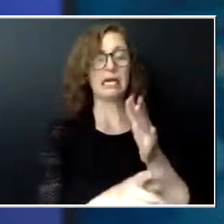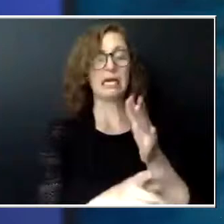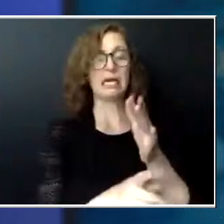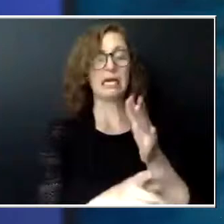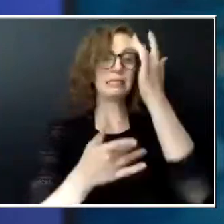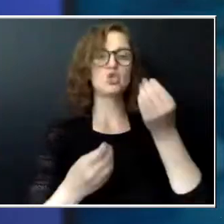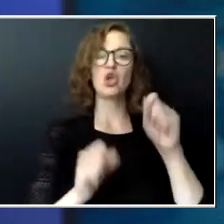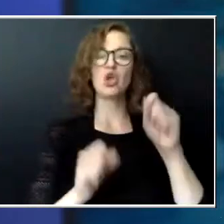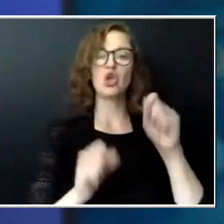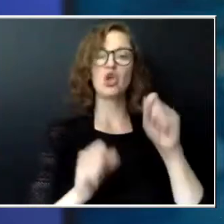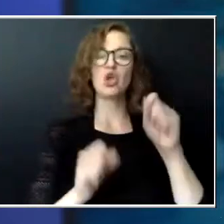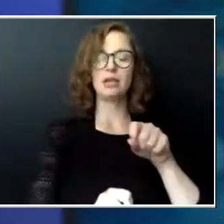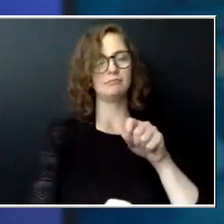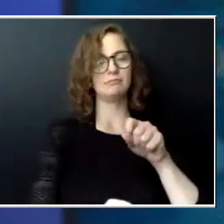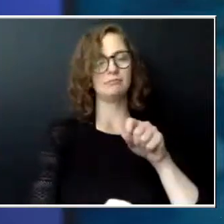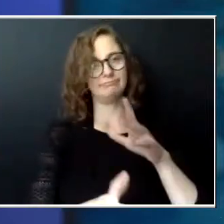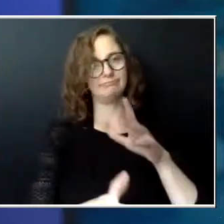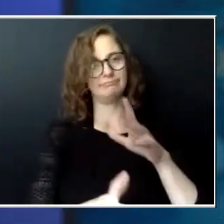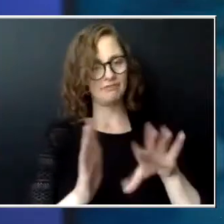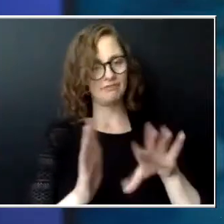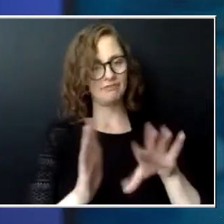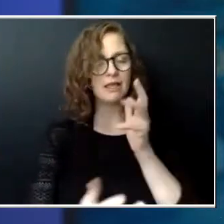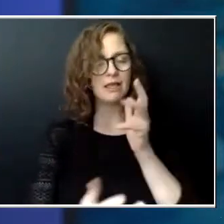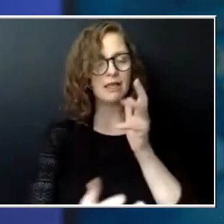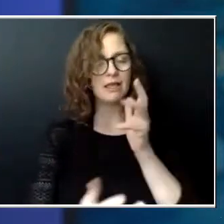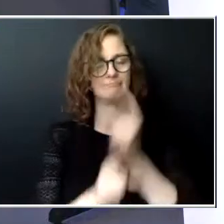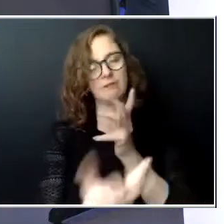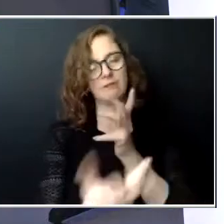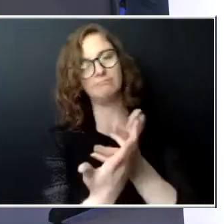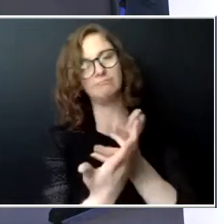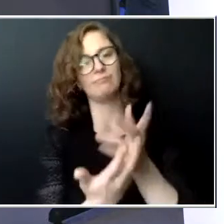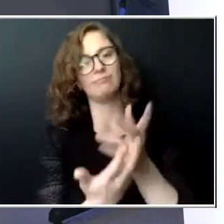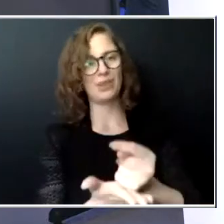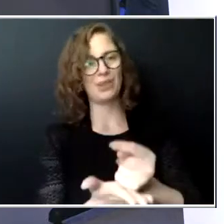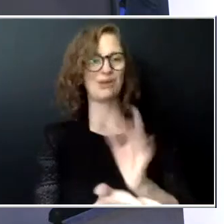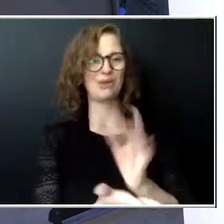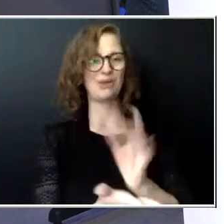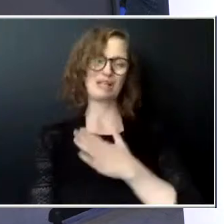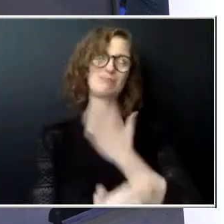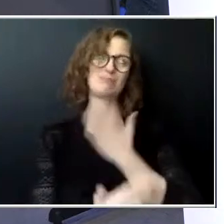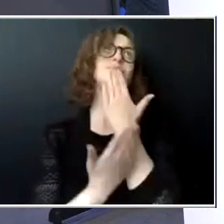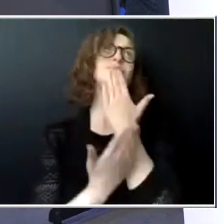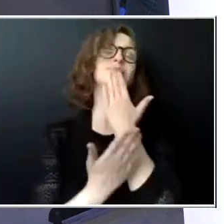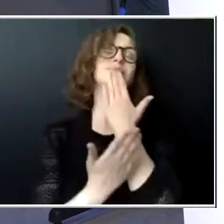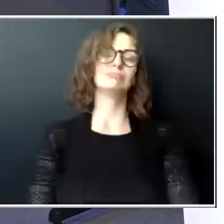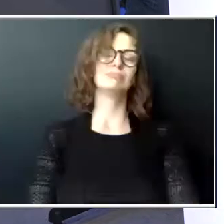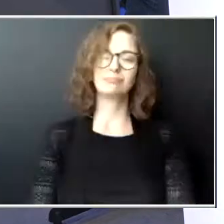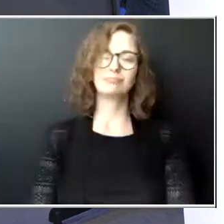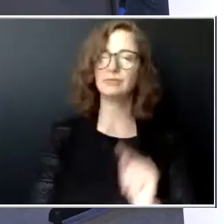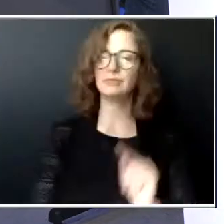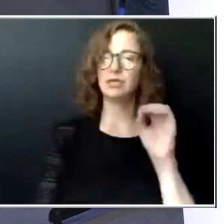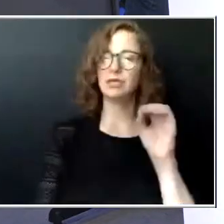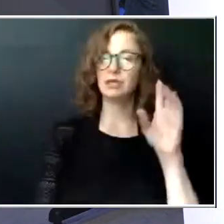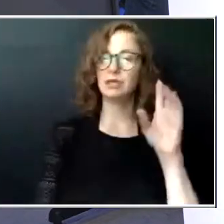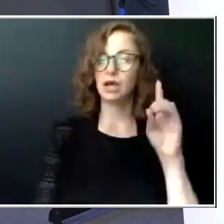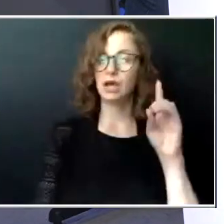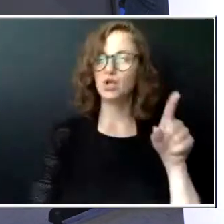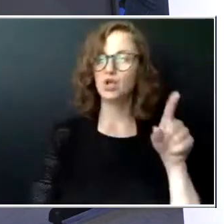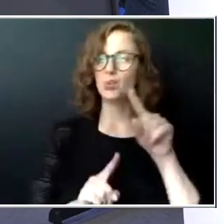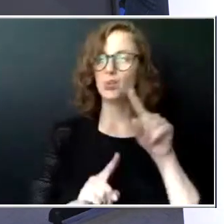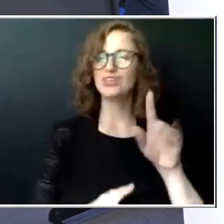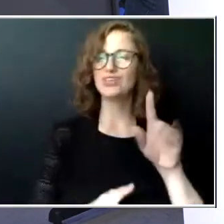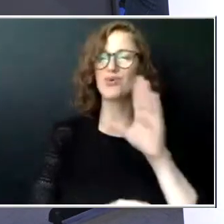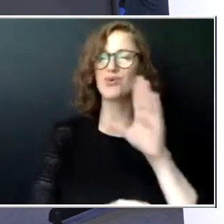just thankful for that. That's my take home here. Todd, you were able to get to your daughter's wedding, is that correct? That's